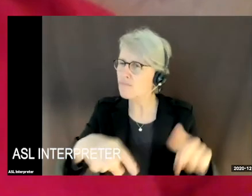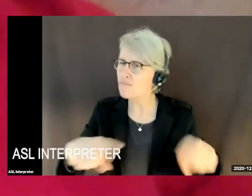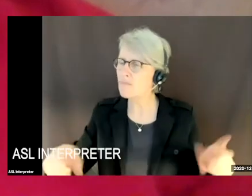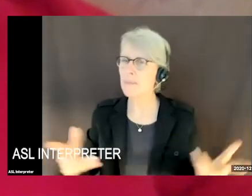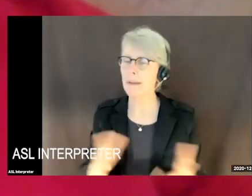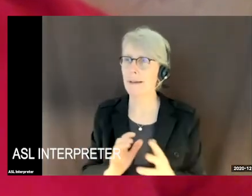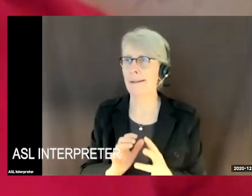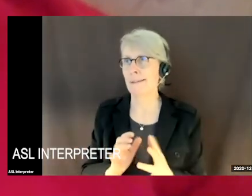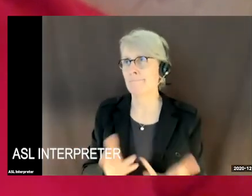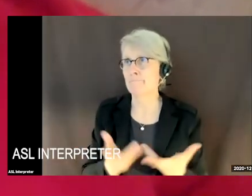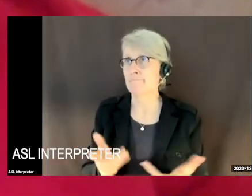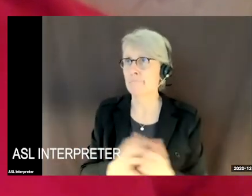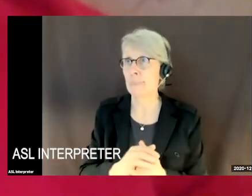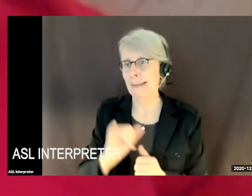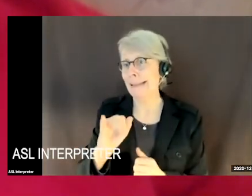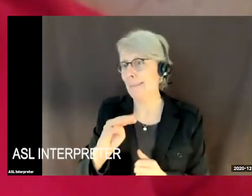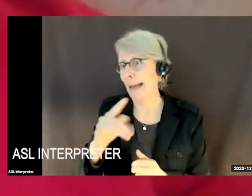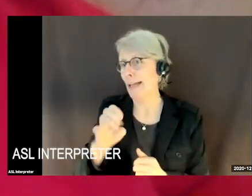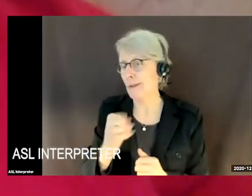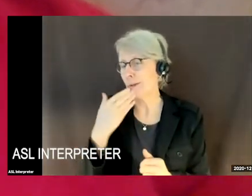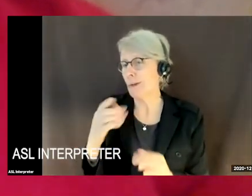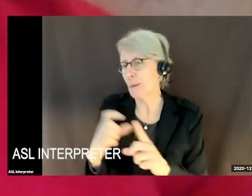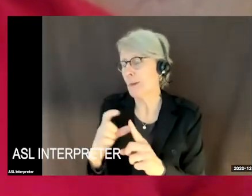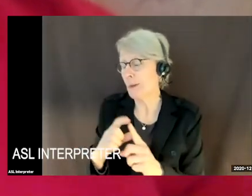imagine, to use another strategic word,